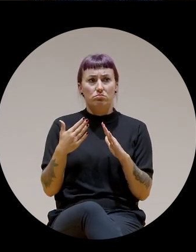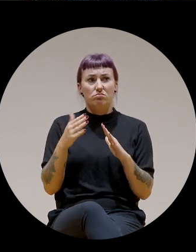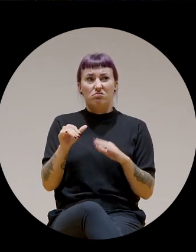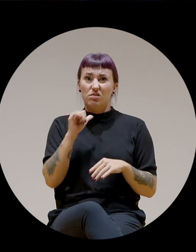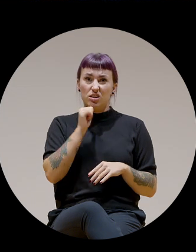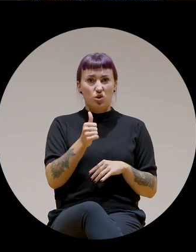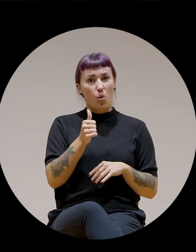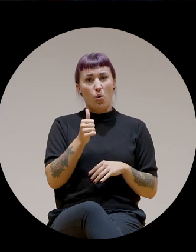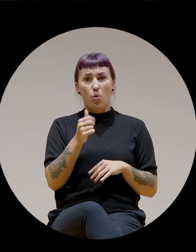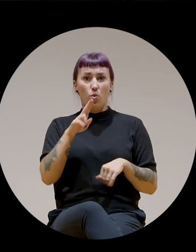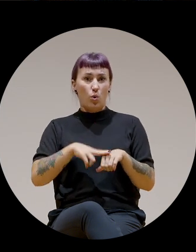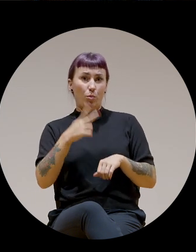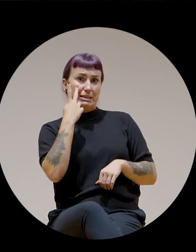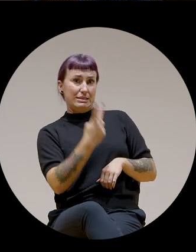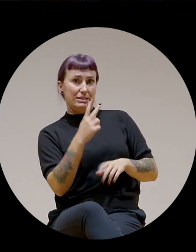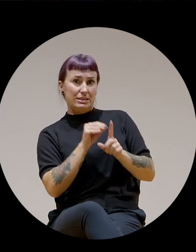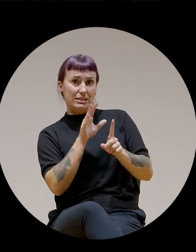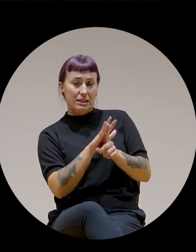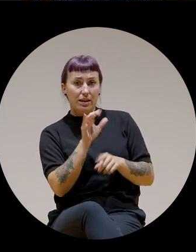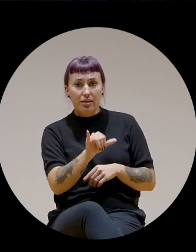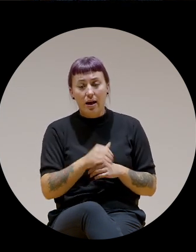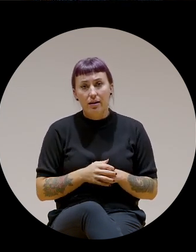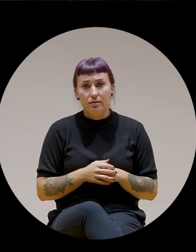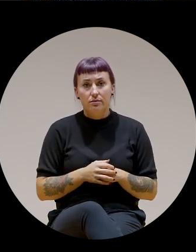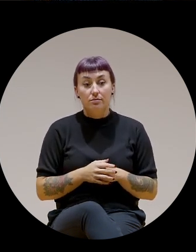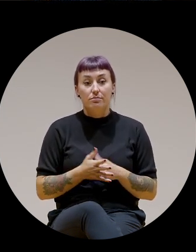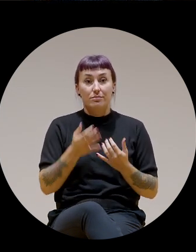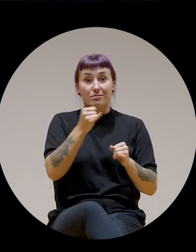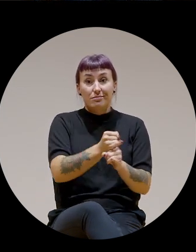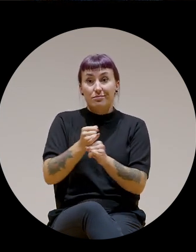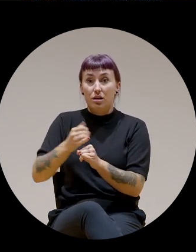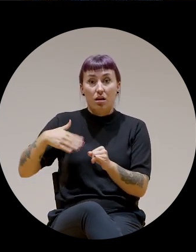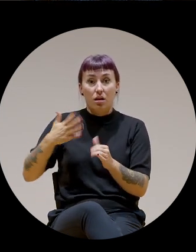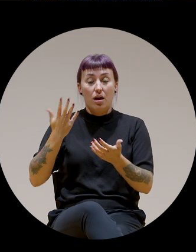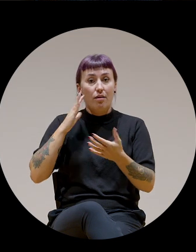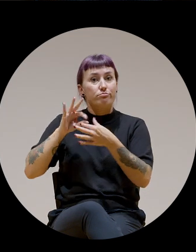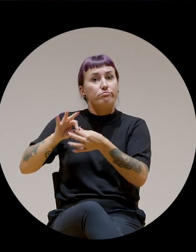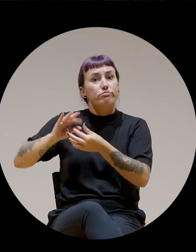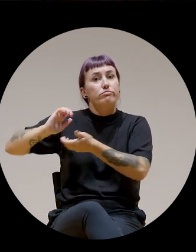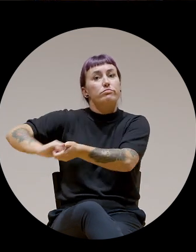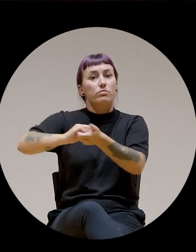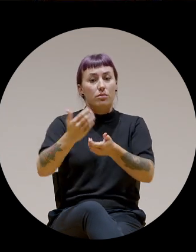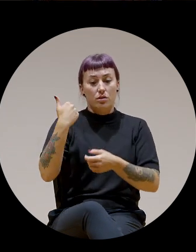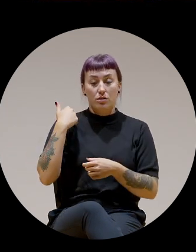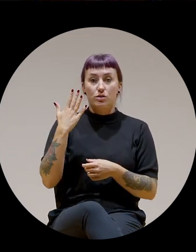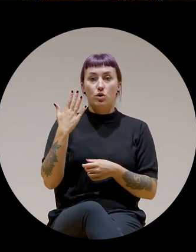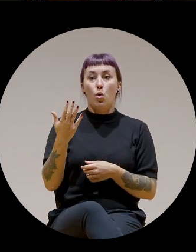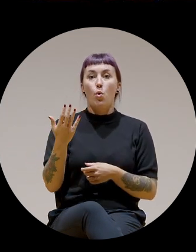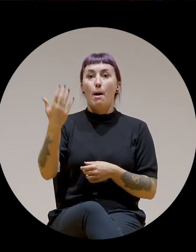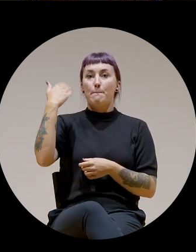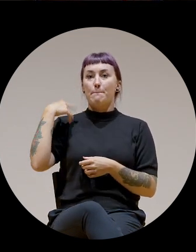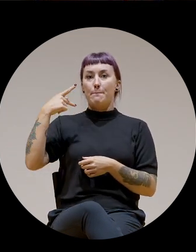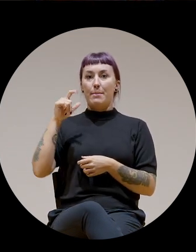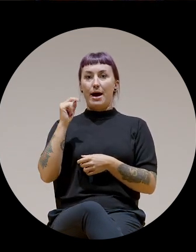maybe don't normally get to see it, and with institutions that we haven't had relationships with in the past. So Past Forward was